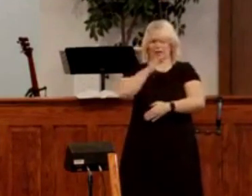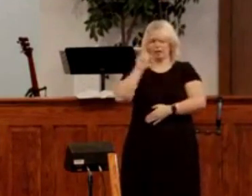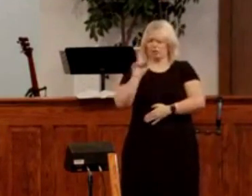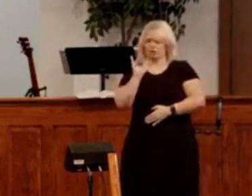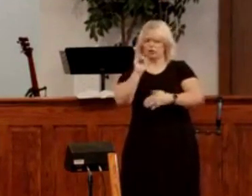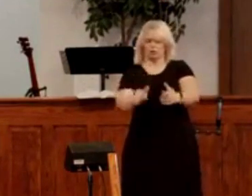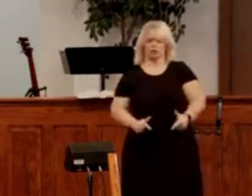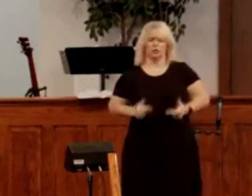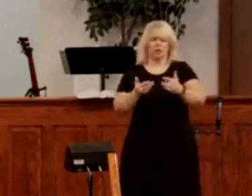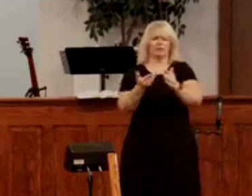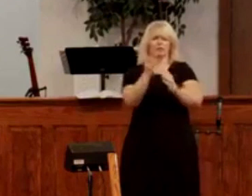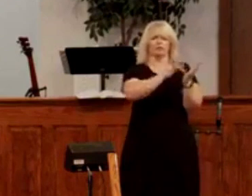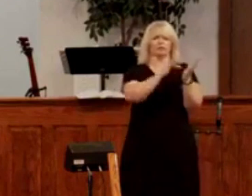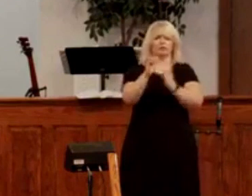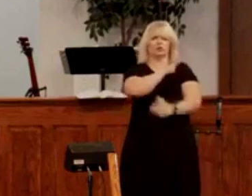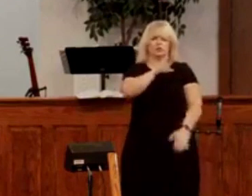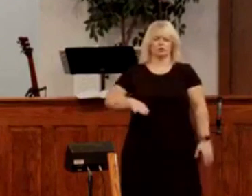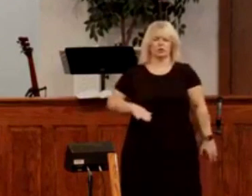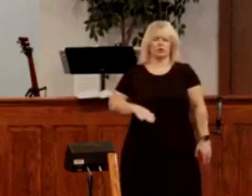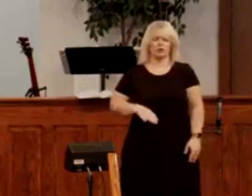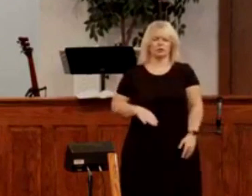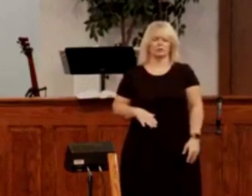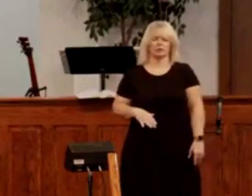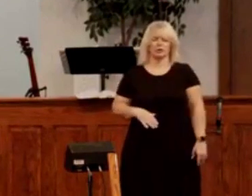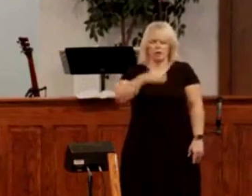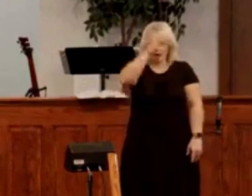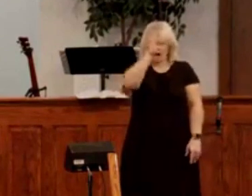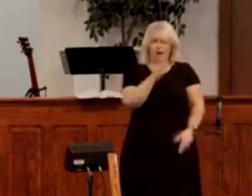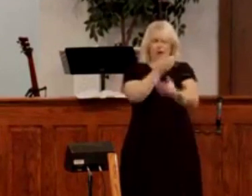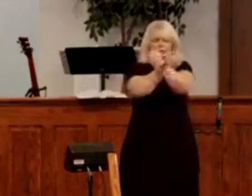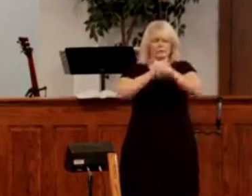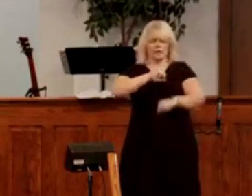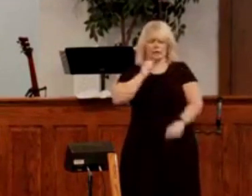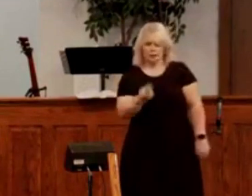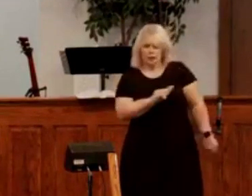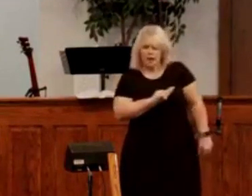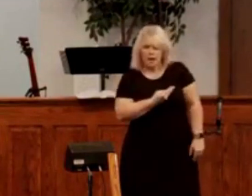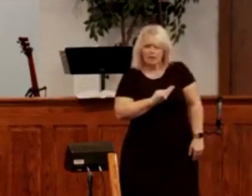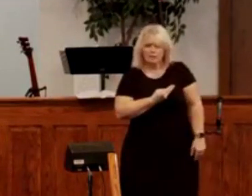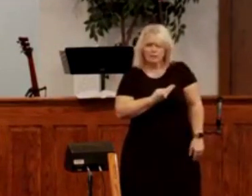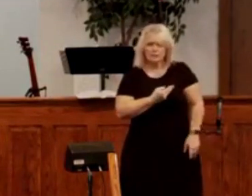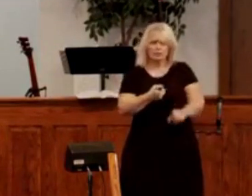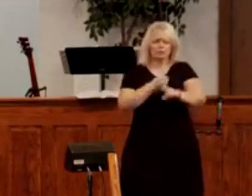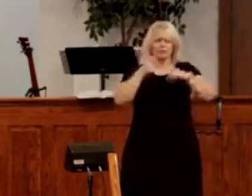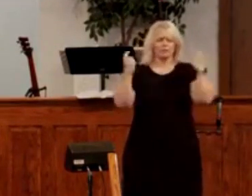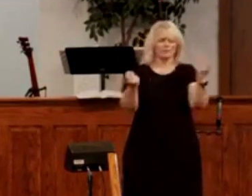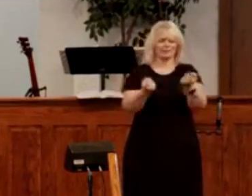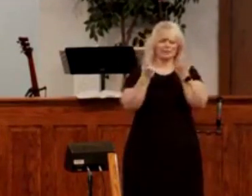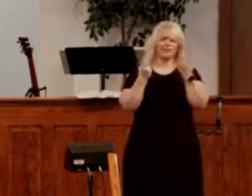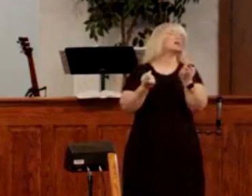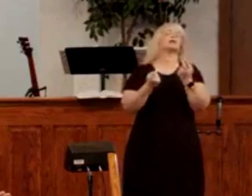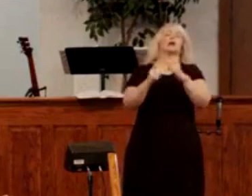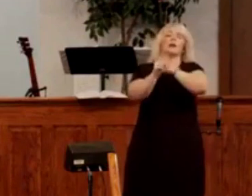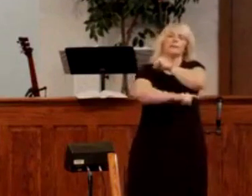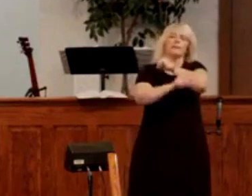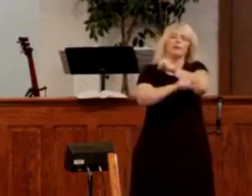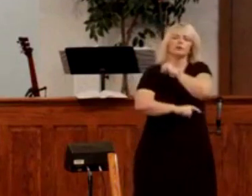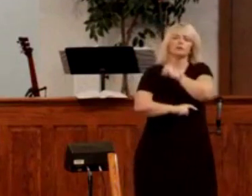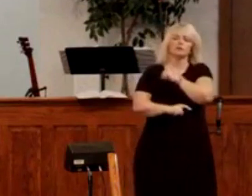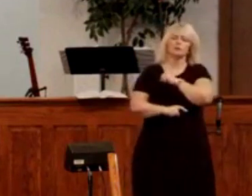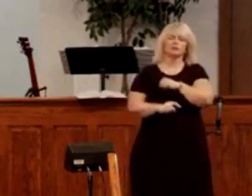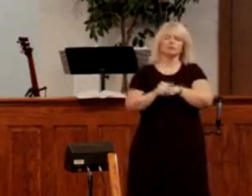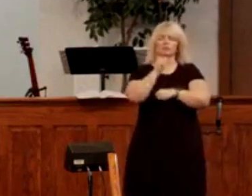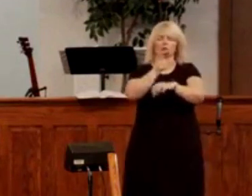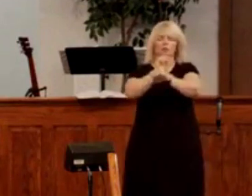Lord. Okay? God saved us. He saved us from sin and its consequences. We're no longer bound.